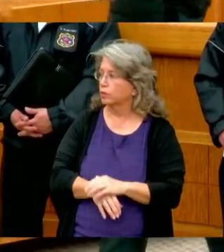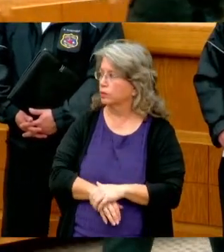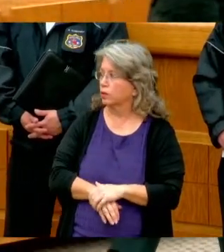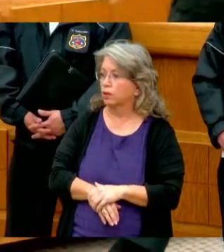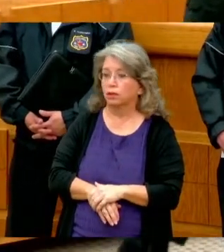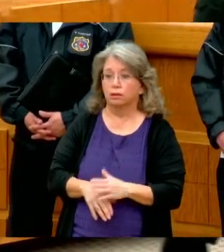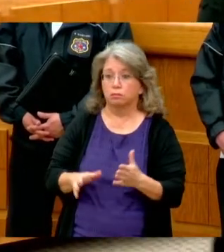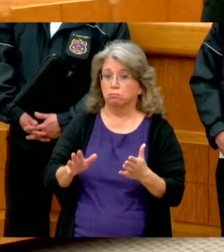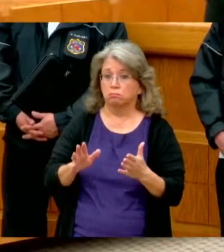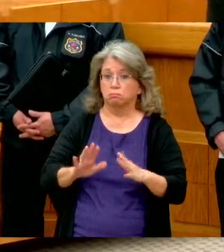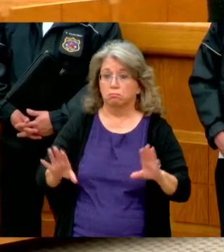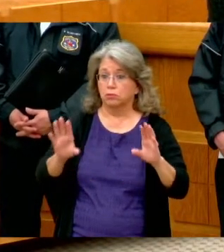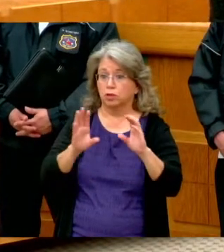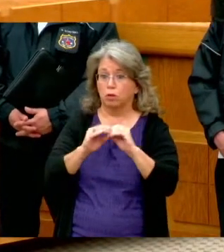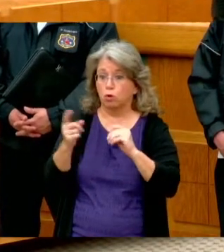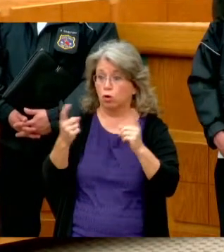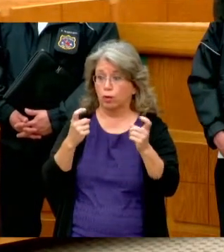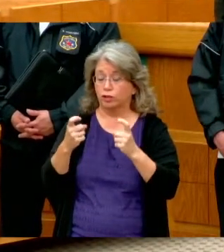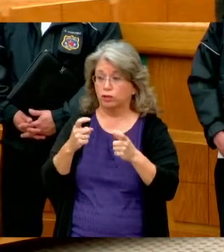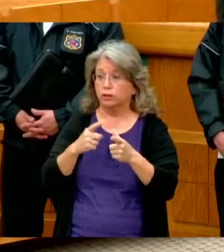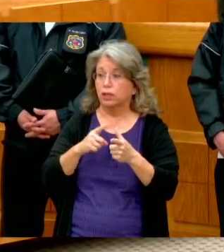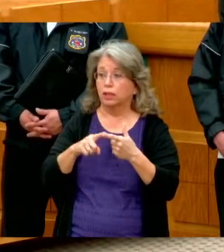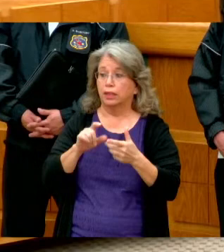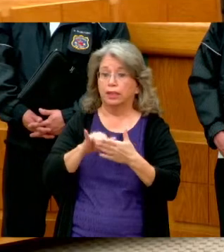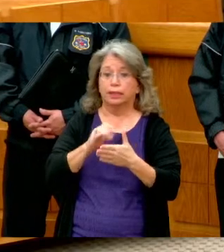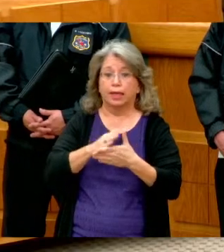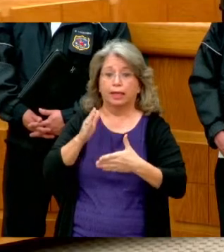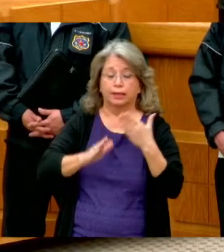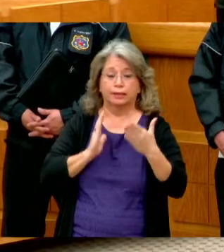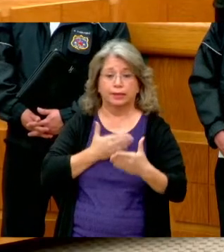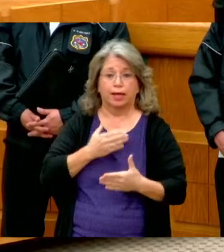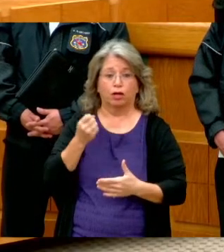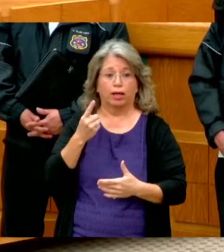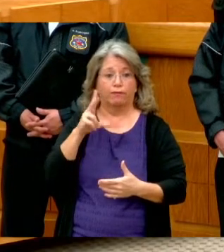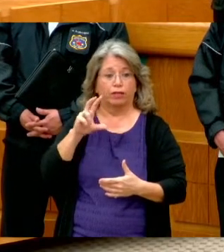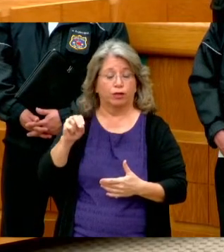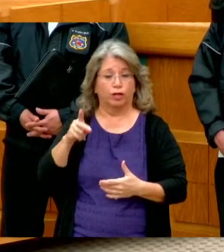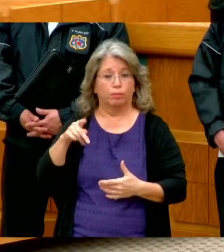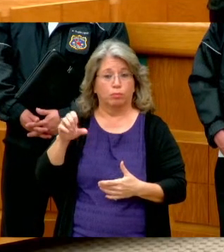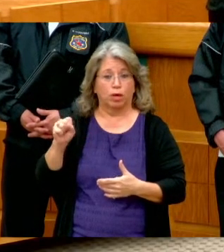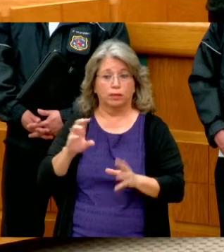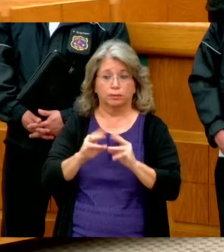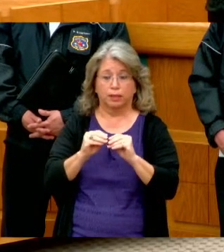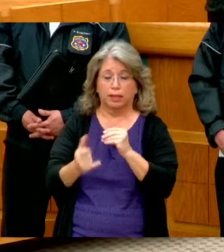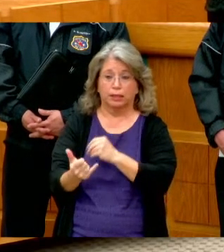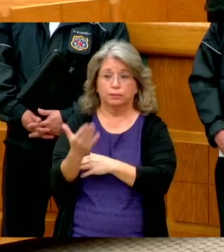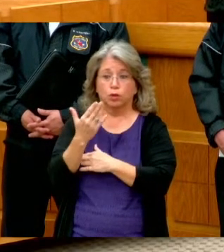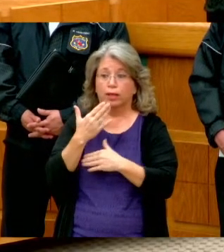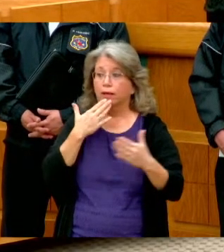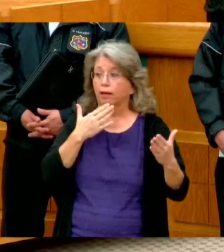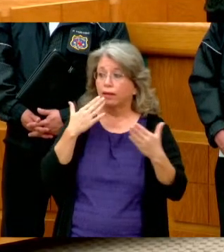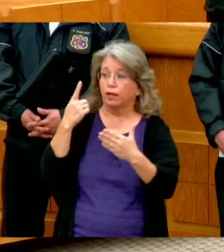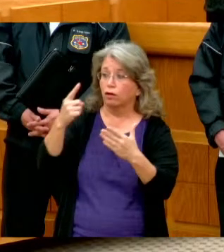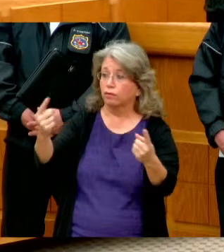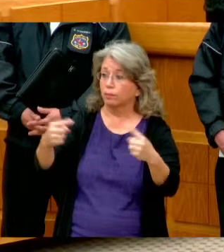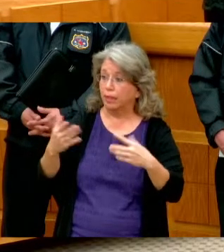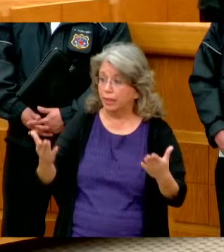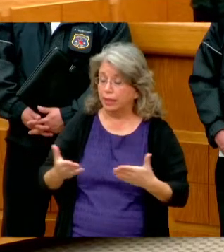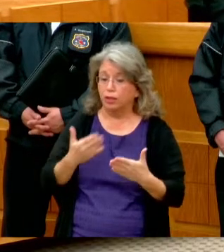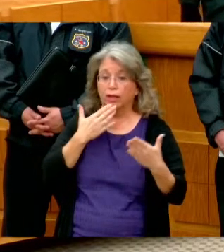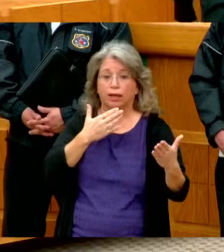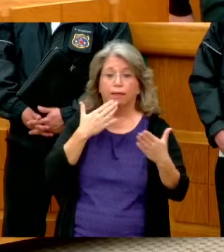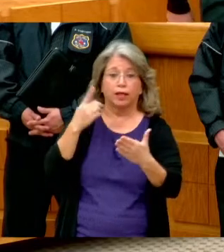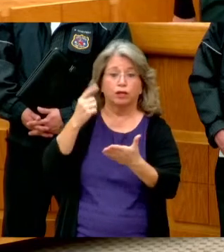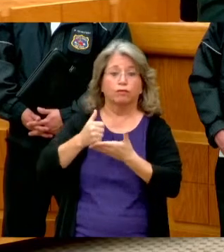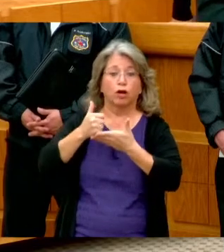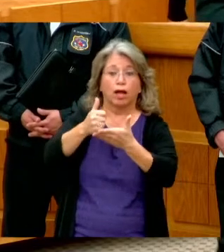If there are no other questions, that concludes our 11:30 press briefing this morning. Thank you all for being here. Thank you for helping